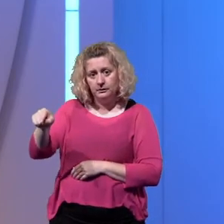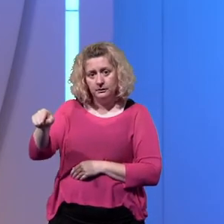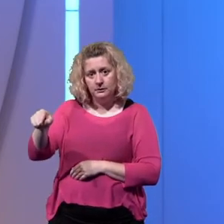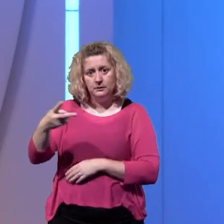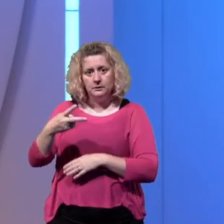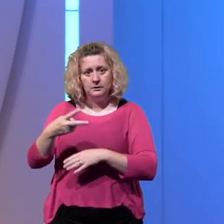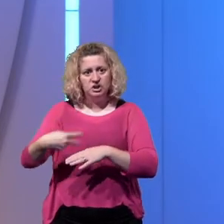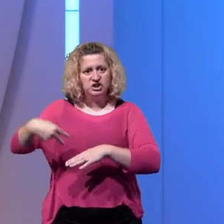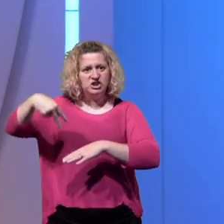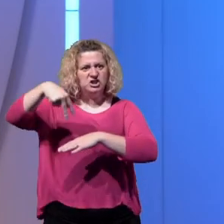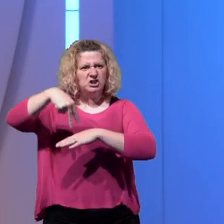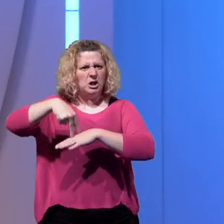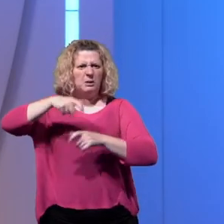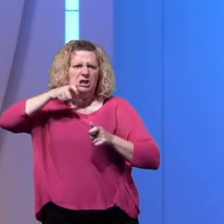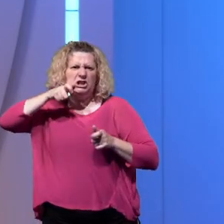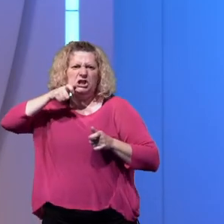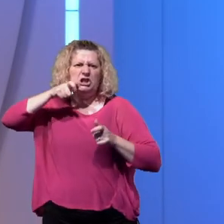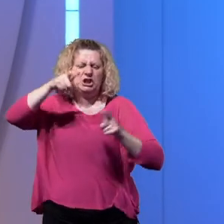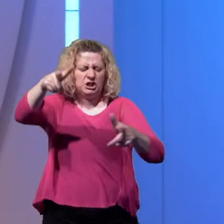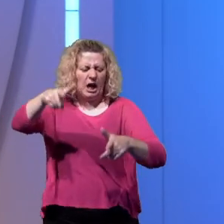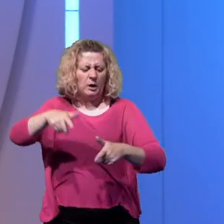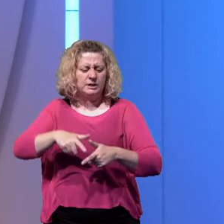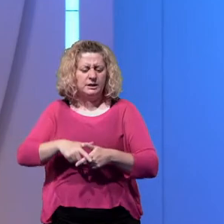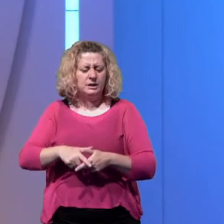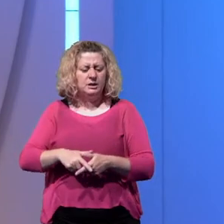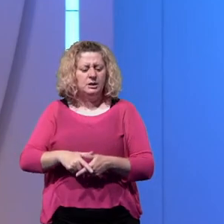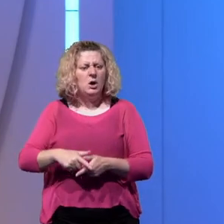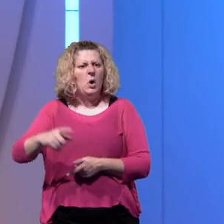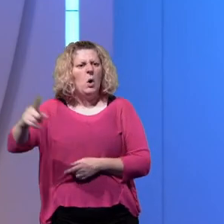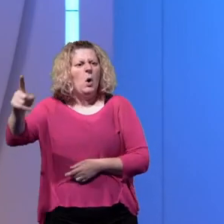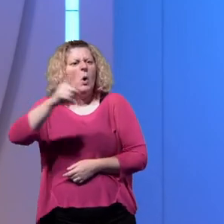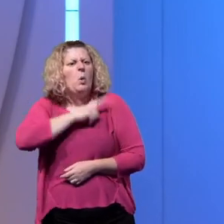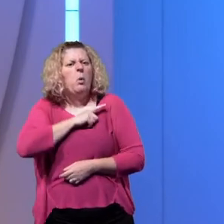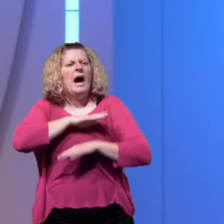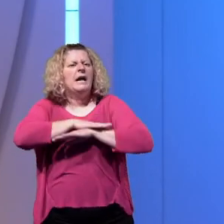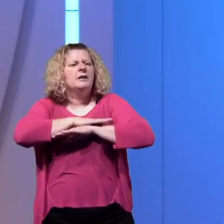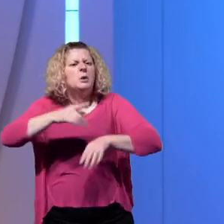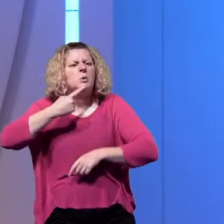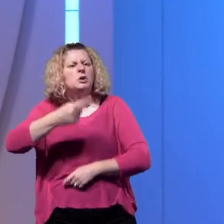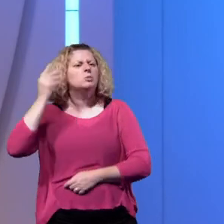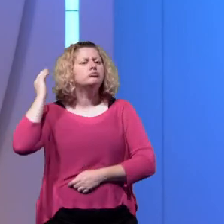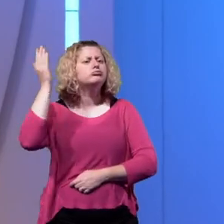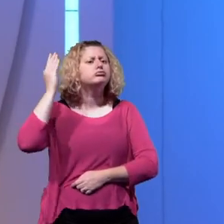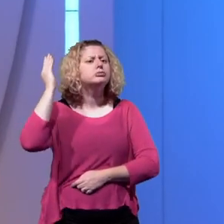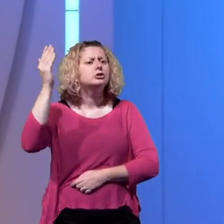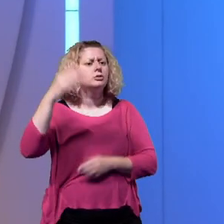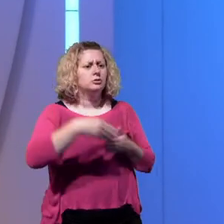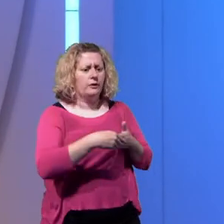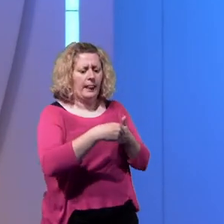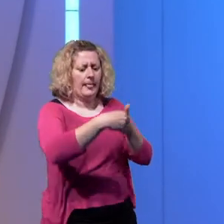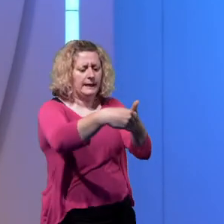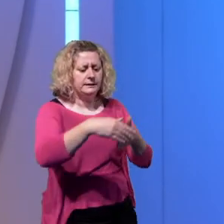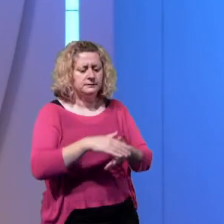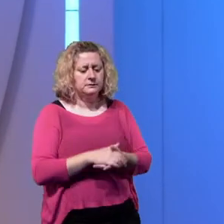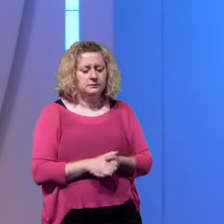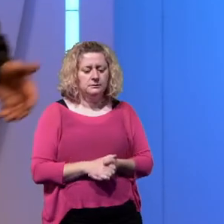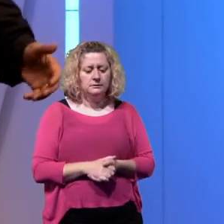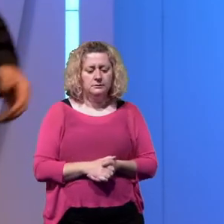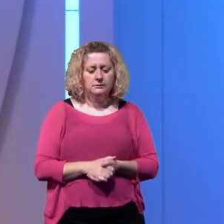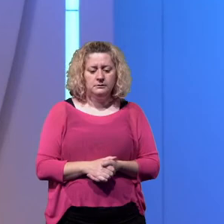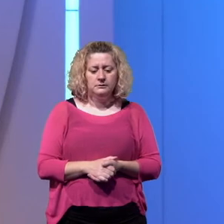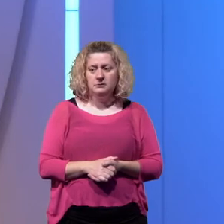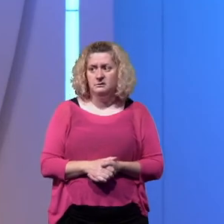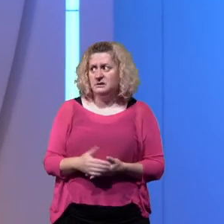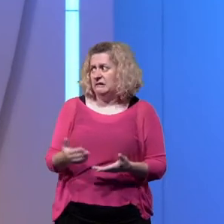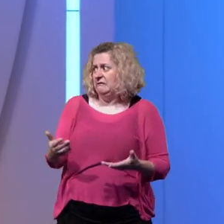I was preaching, and he shouted, why don't you say this to the leaders here? And I was like, well, don't even really